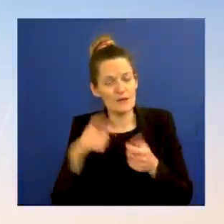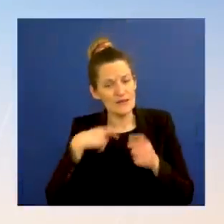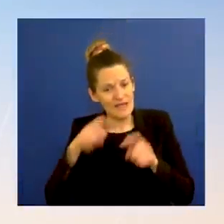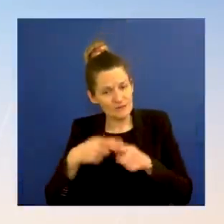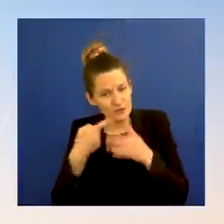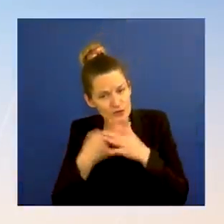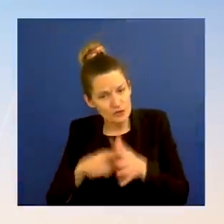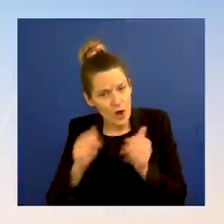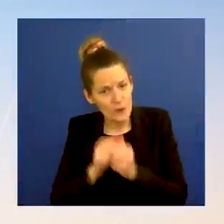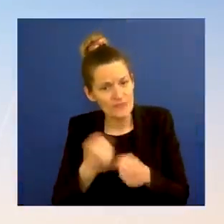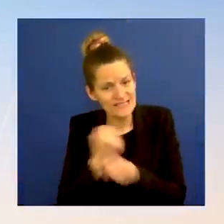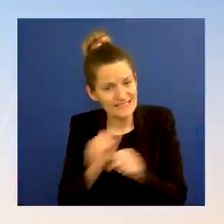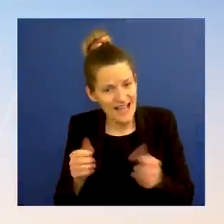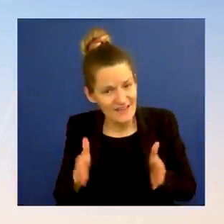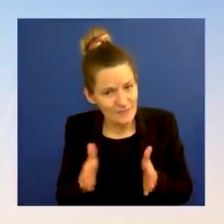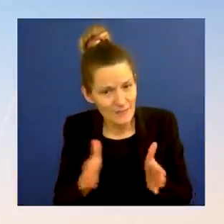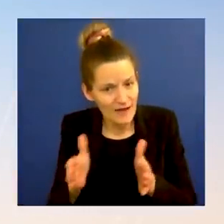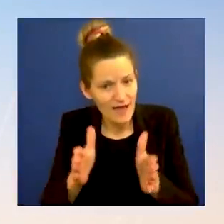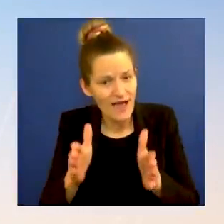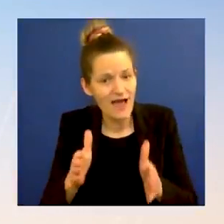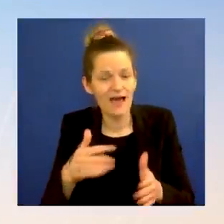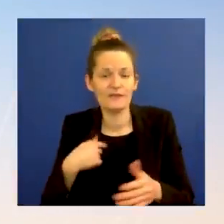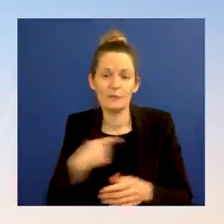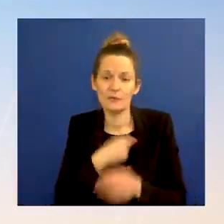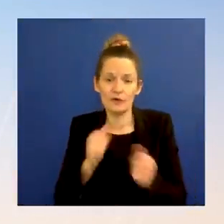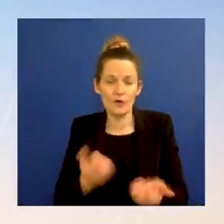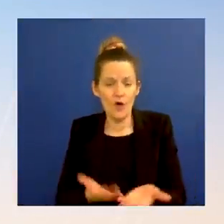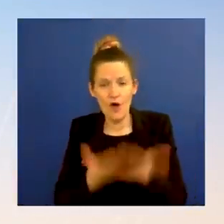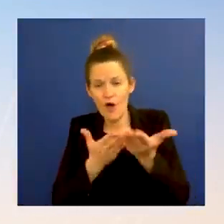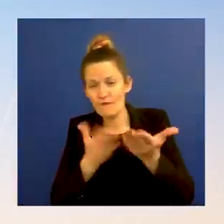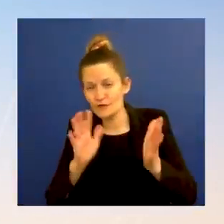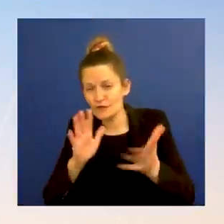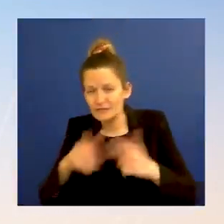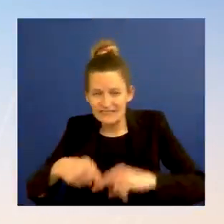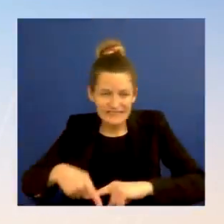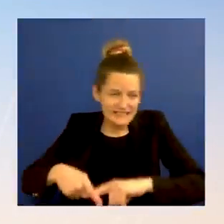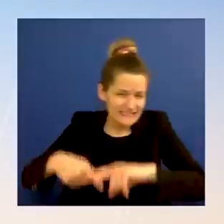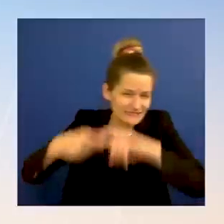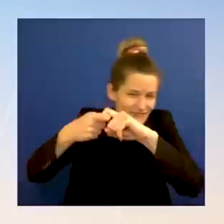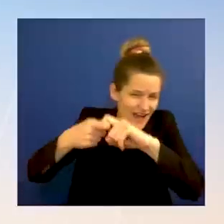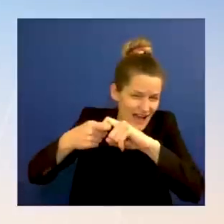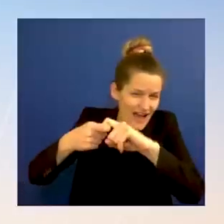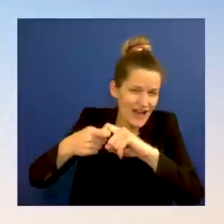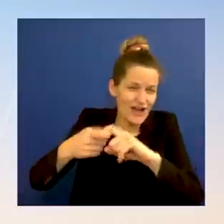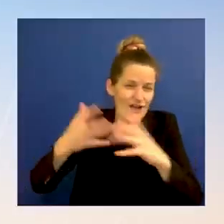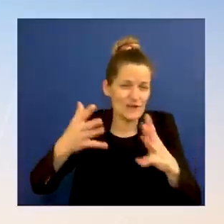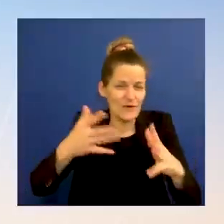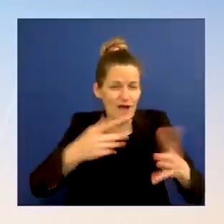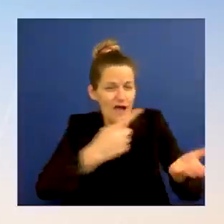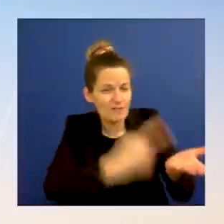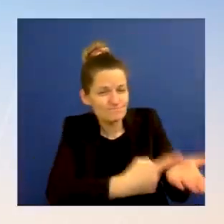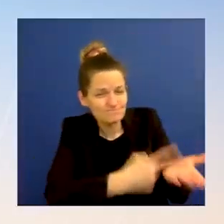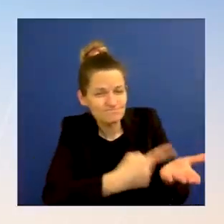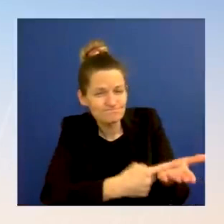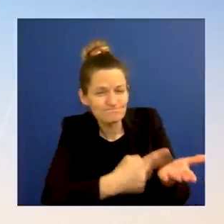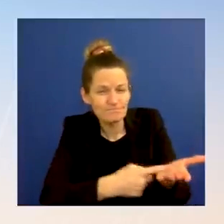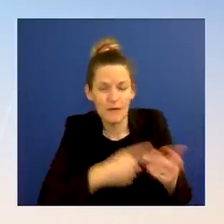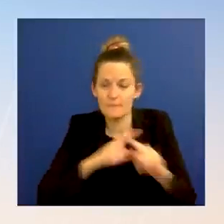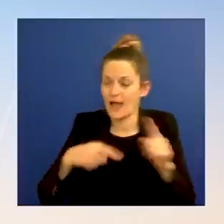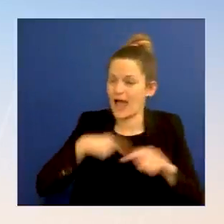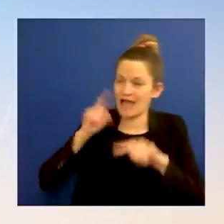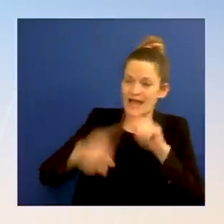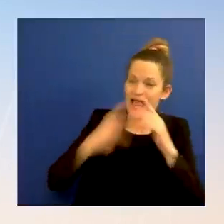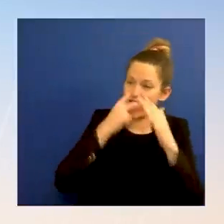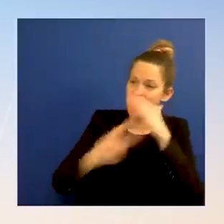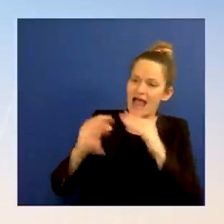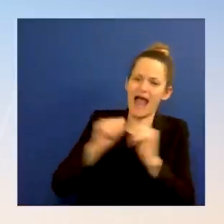what conditions, it's not the moment now, and I can't predict for you if and when the moment would be. Go ahead. Can I just ask briefly, the president